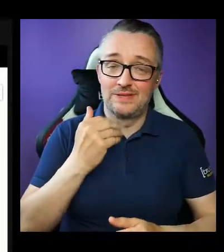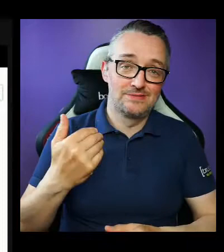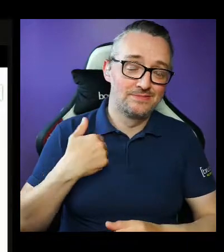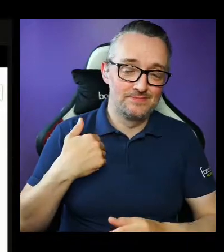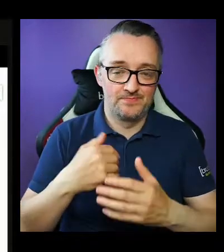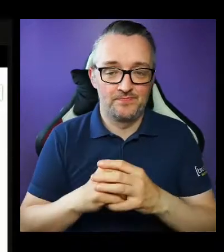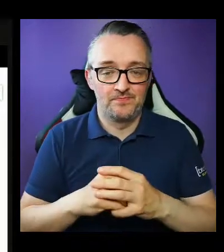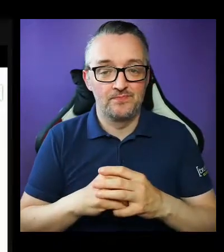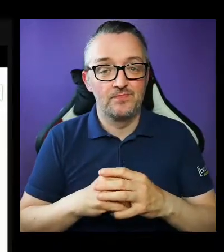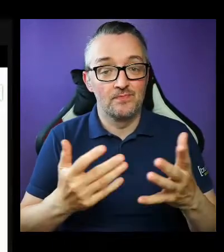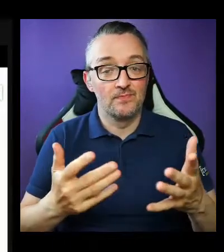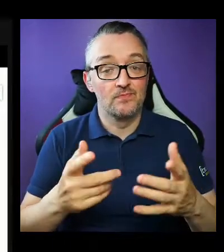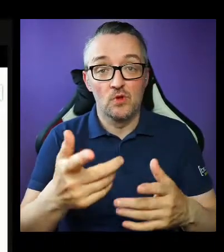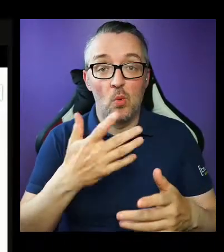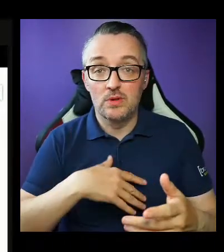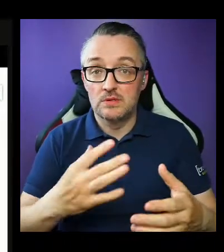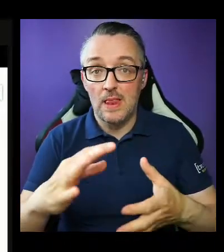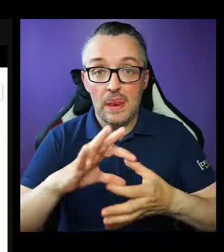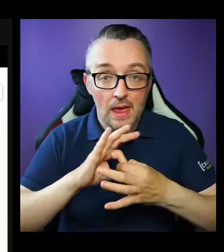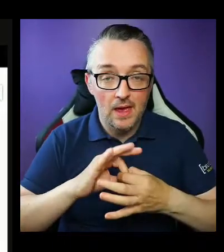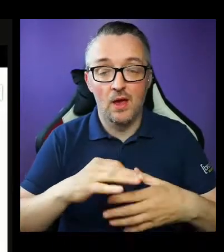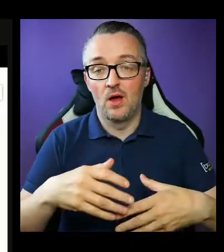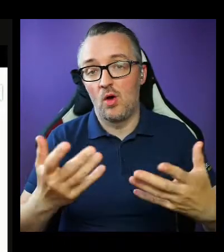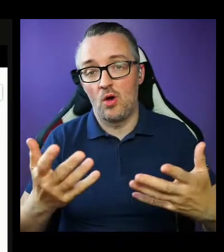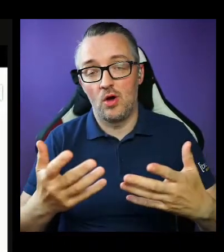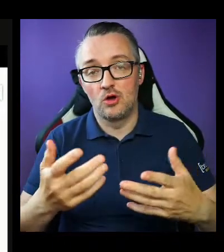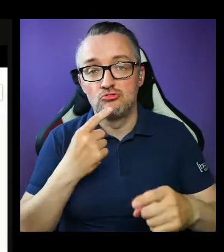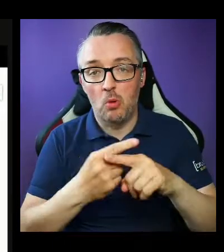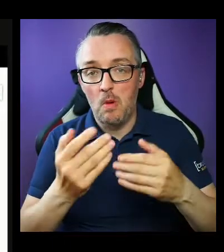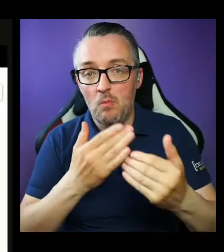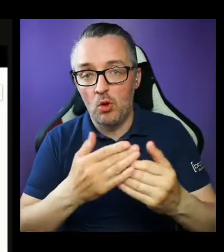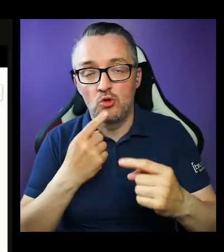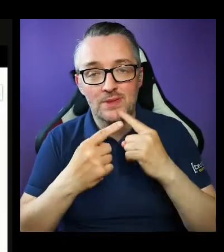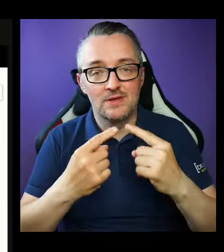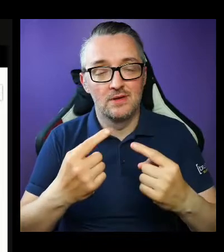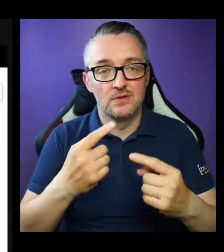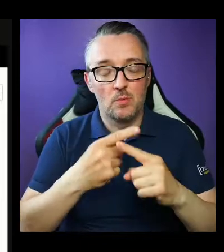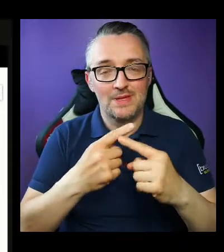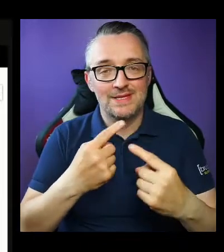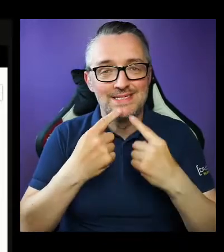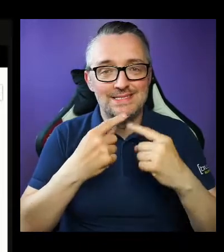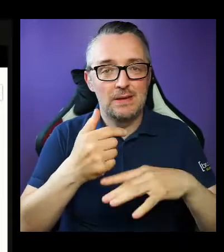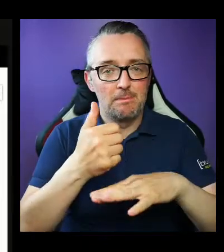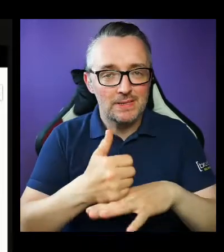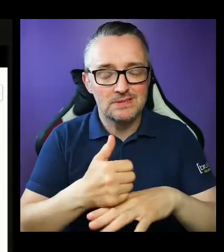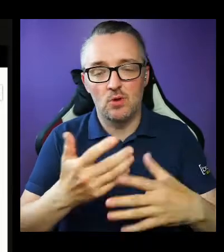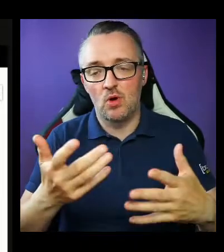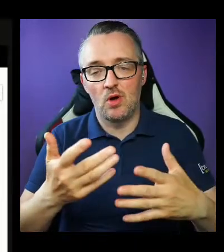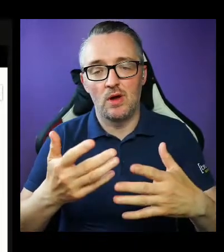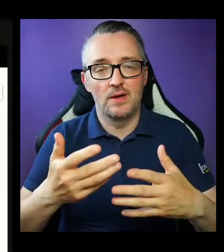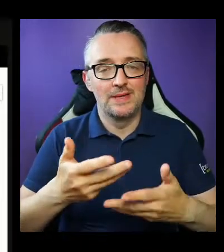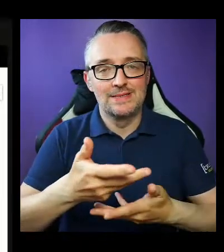on that note, if you want to connect and talk more about databases, serverless architecture, or anything for that